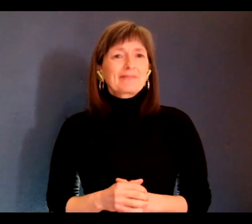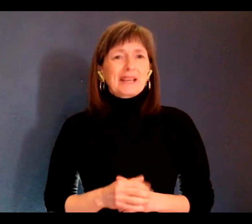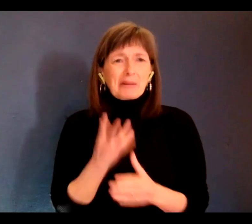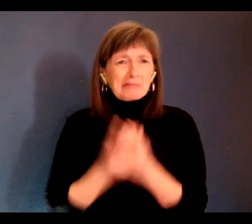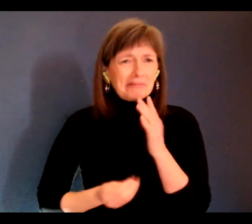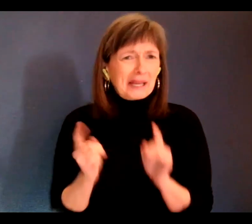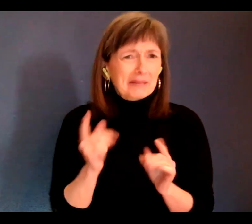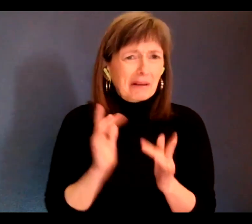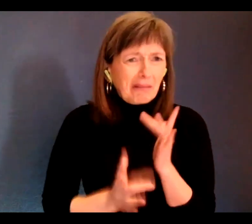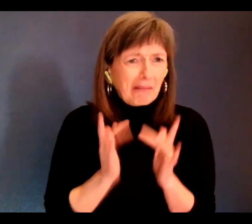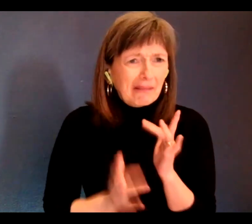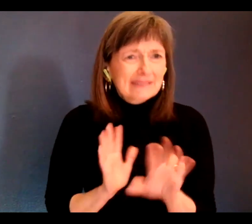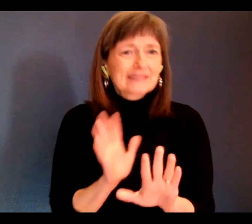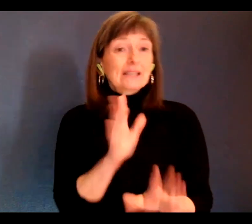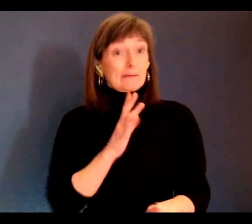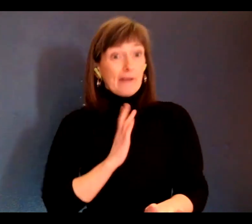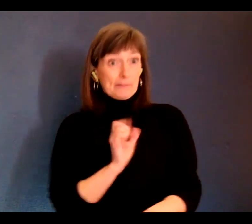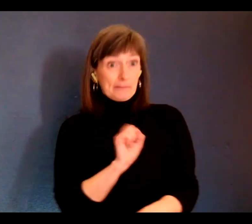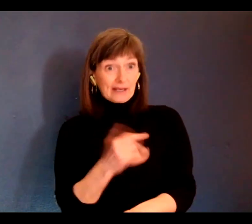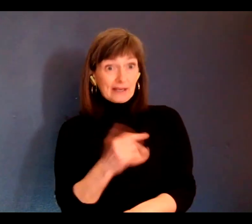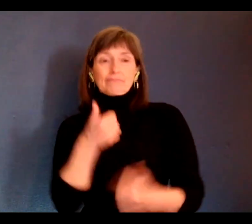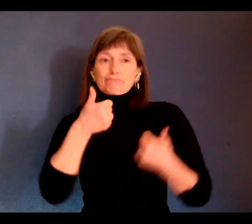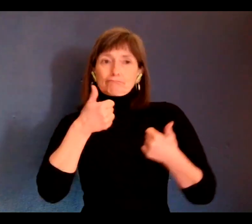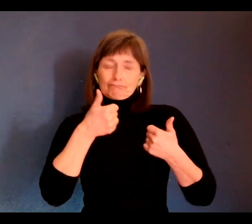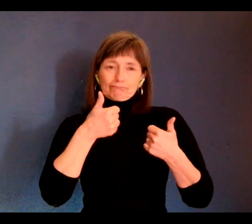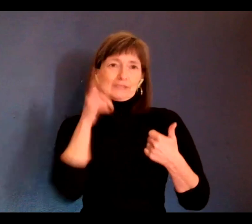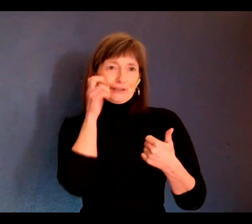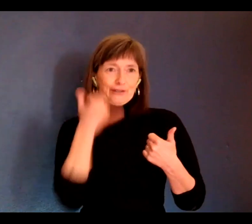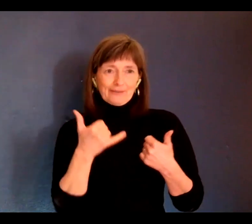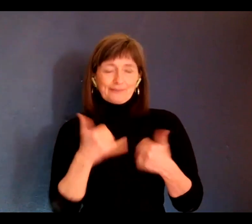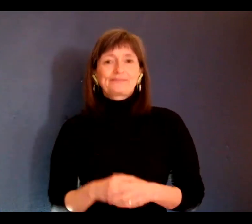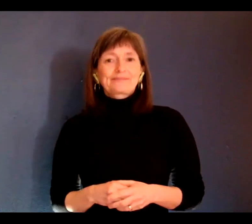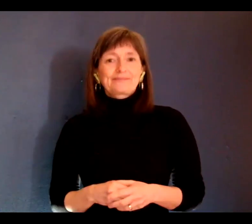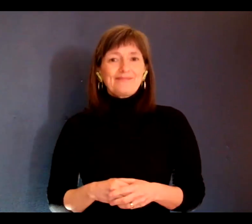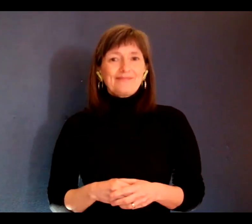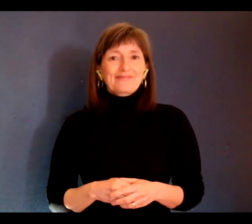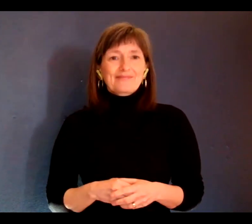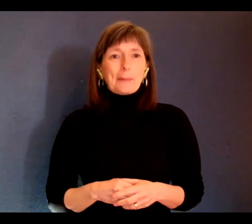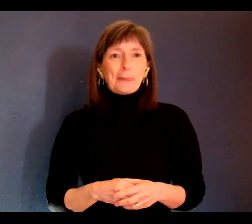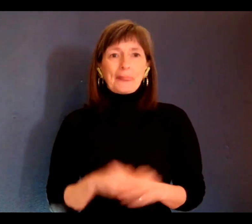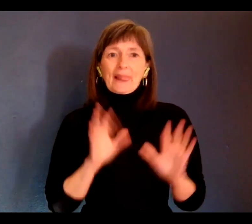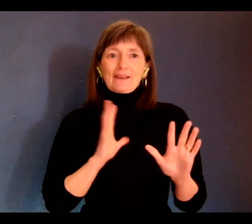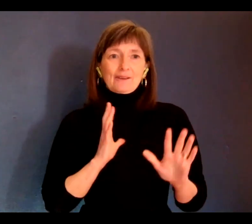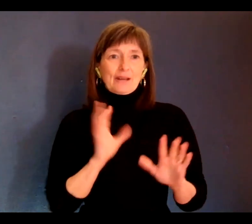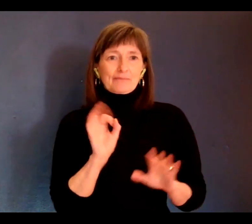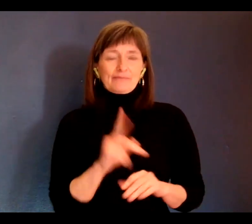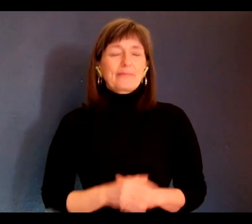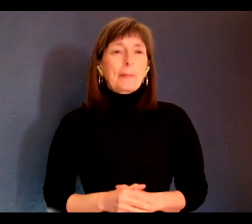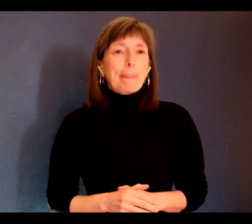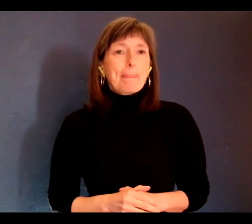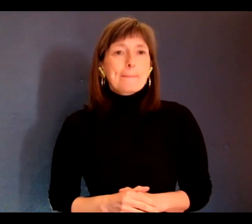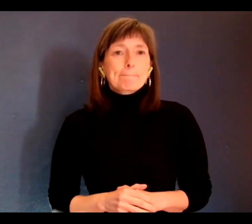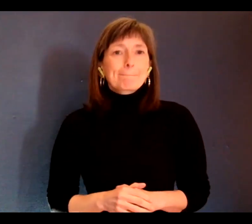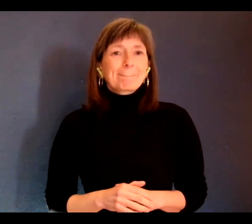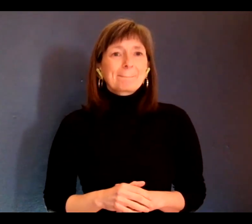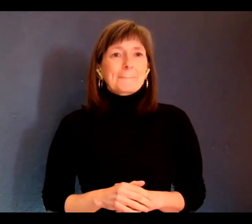second, Henry. Okay, am I back? You're back, but Okay. I'm not Okay. sure if. Yeah, we might no, have just to lost say what you were that, commenting. yeah, just to